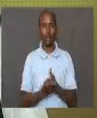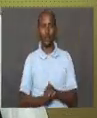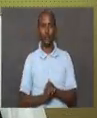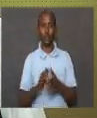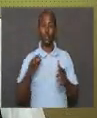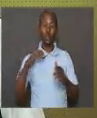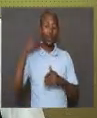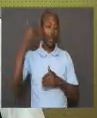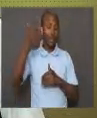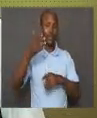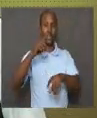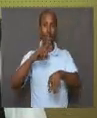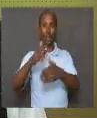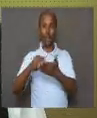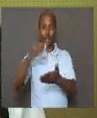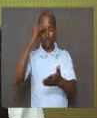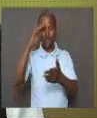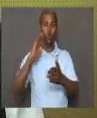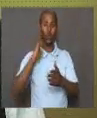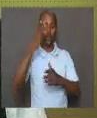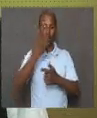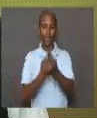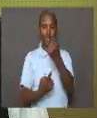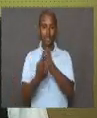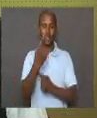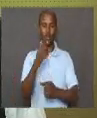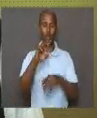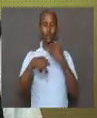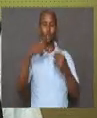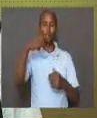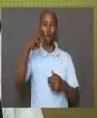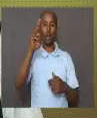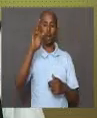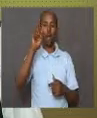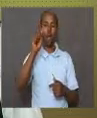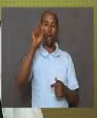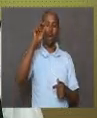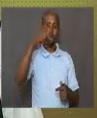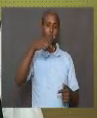given circle. In our next lesson, we will discuss